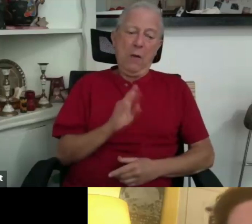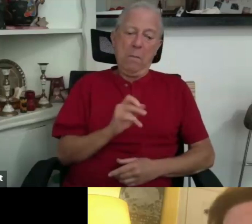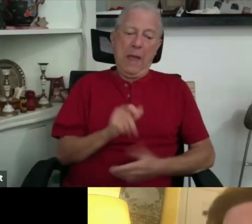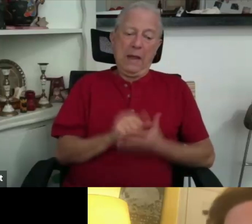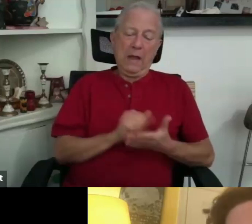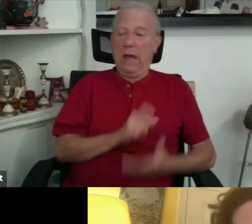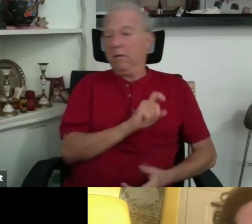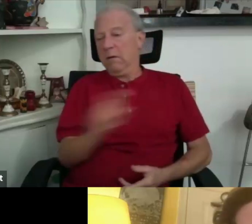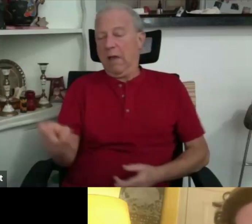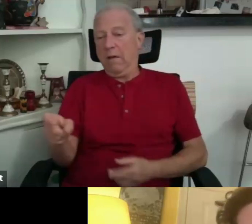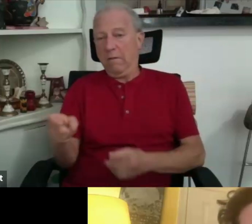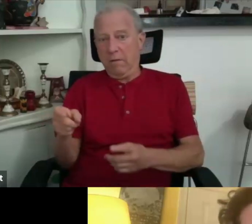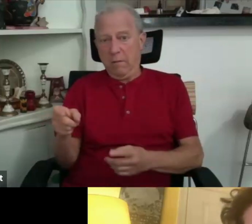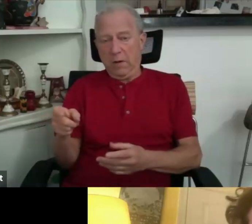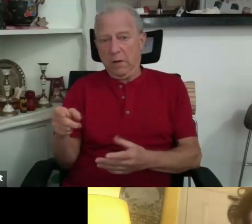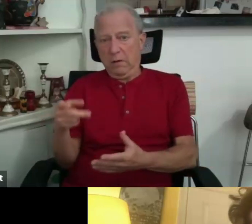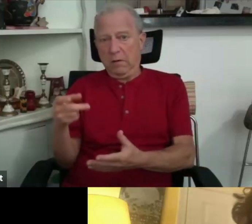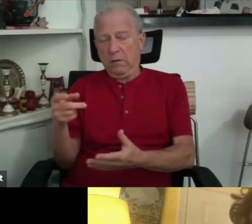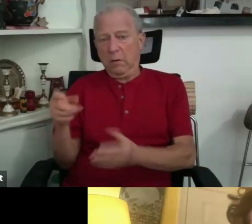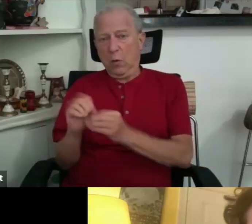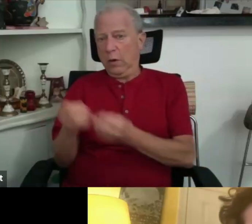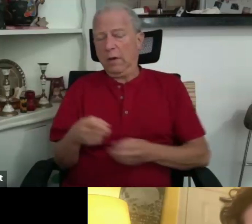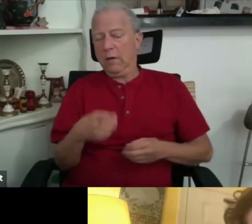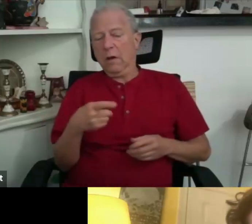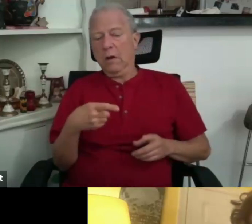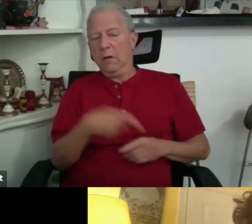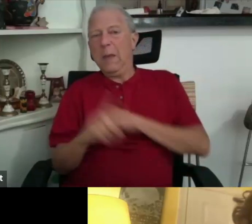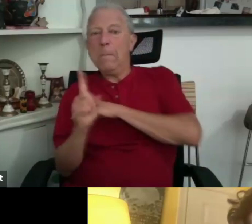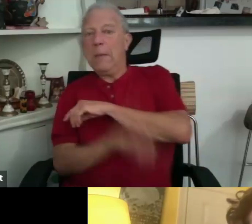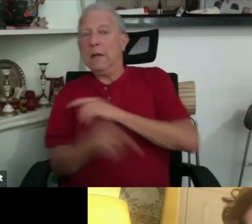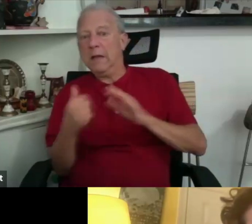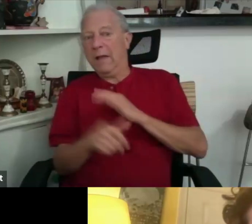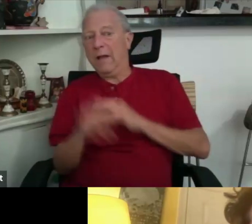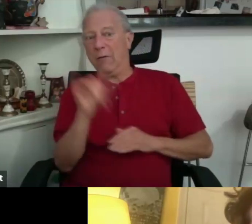like an organization, to be penalized under that provision.